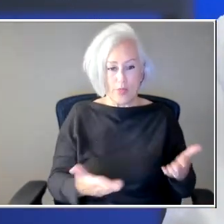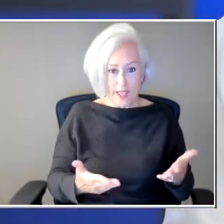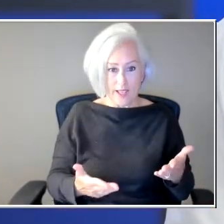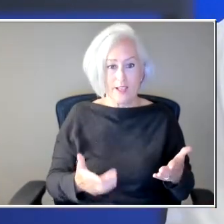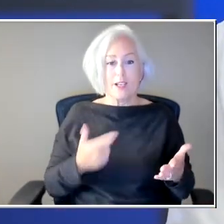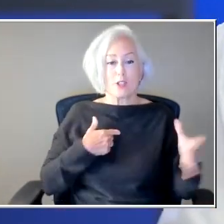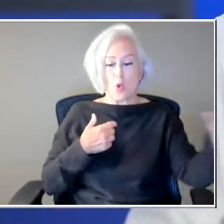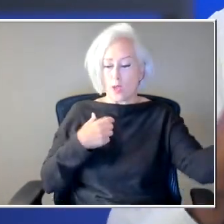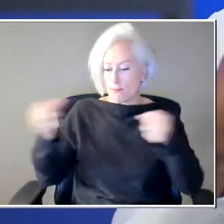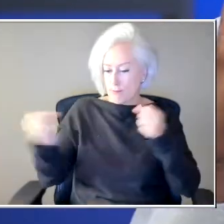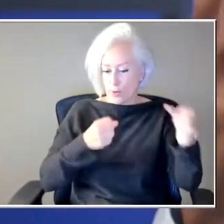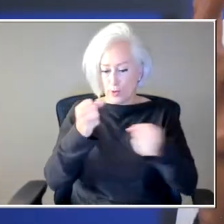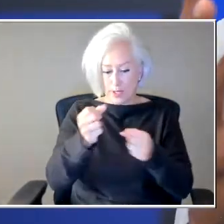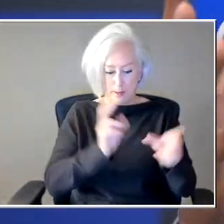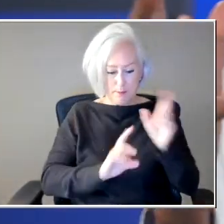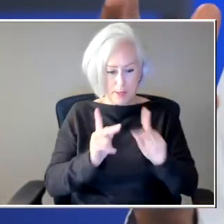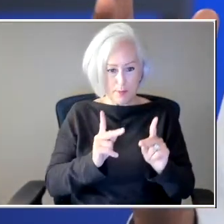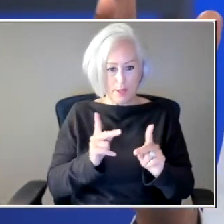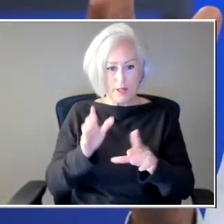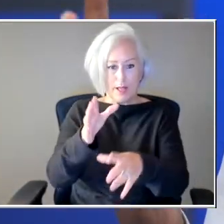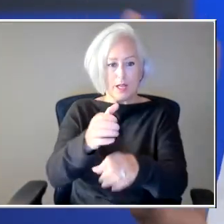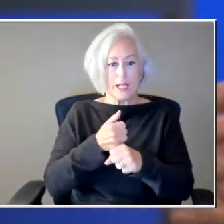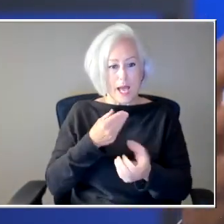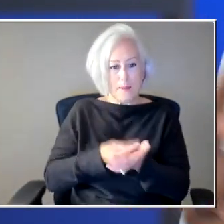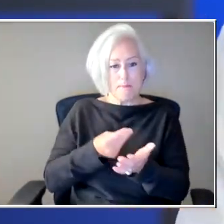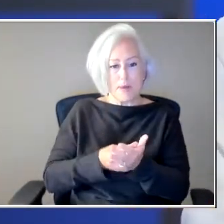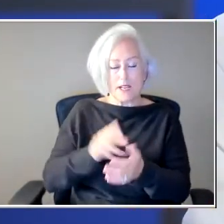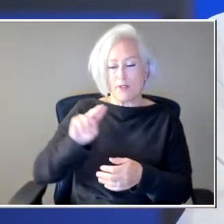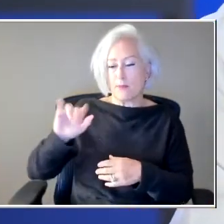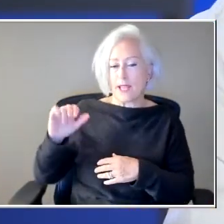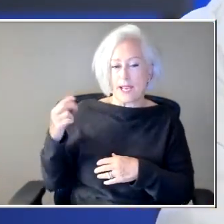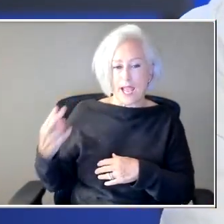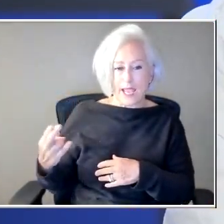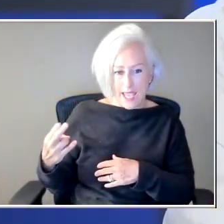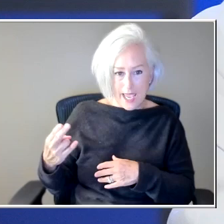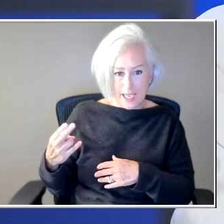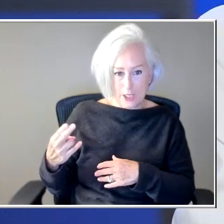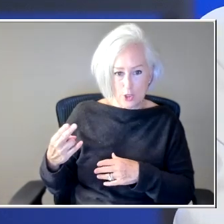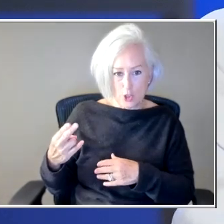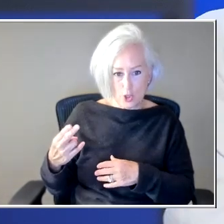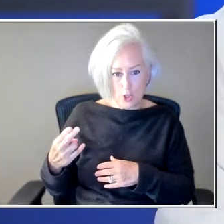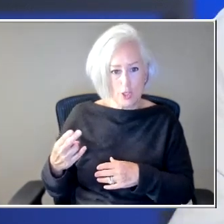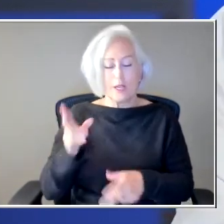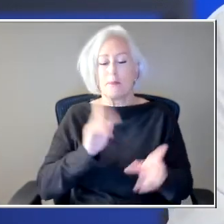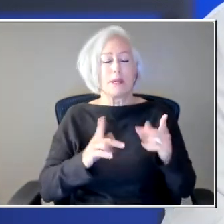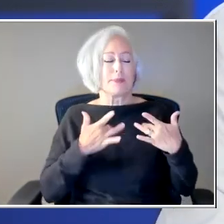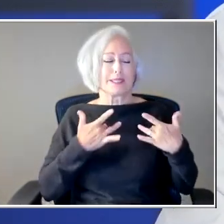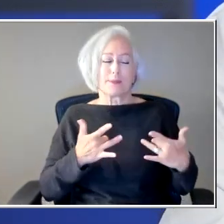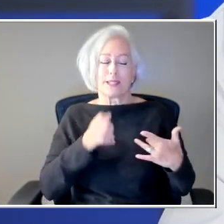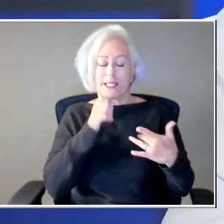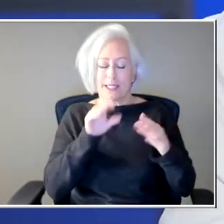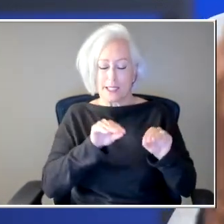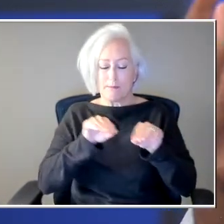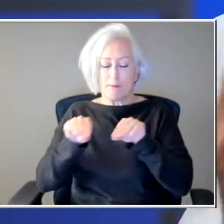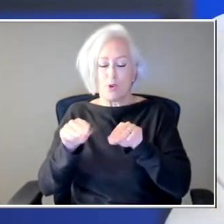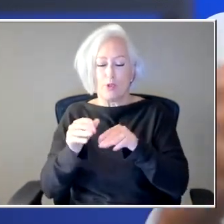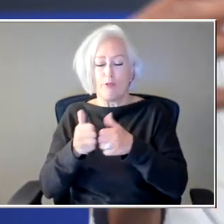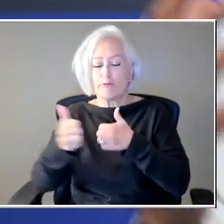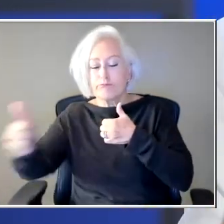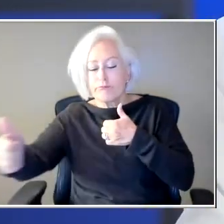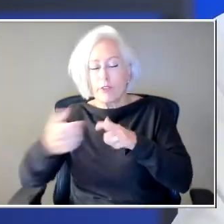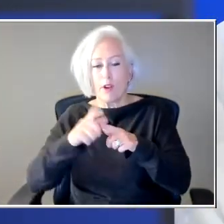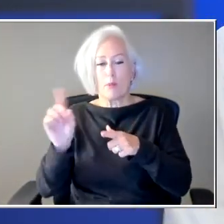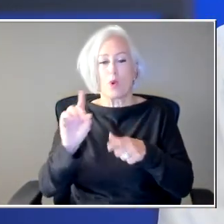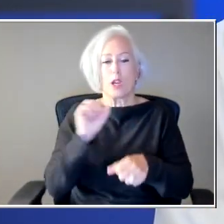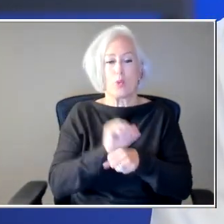from the NIH. And apparently at that time, people did not really move very far from where they grew up. So he was able to get 290 people in that room, collected